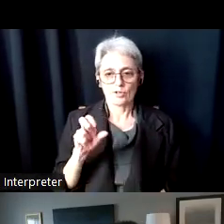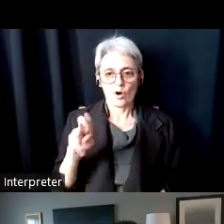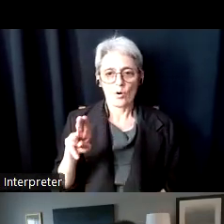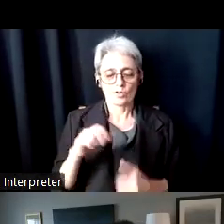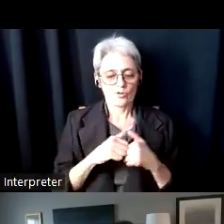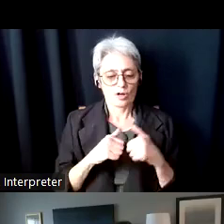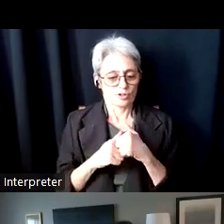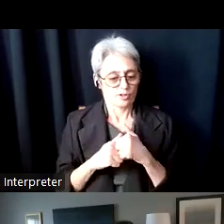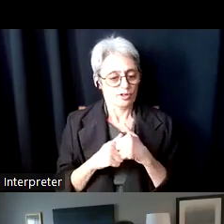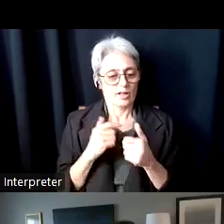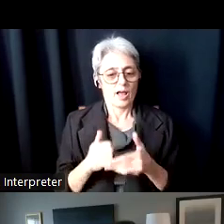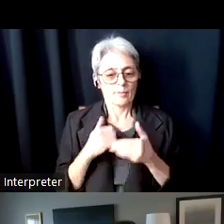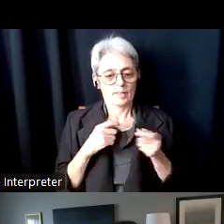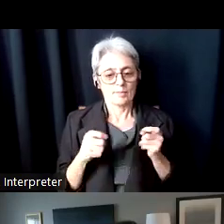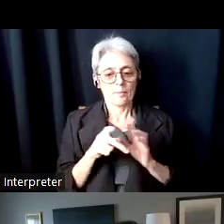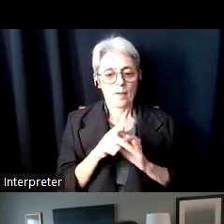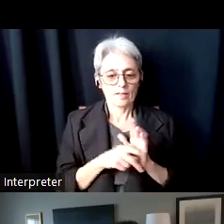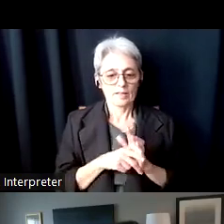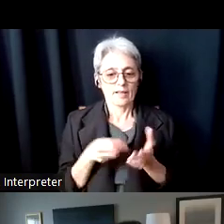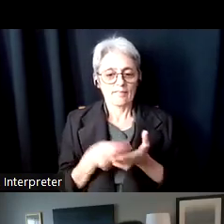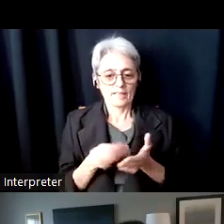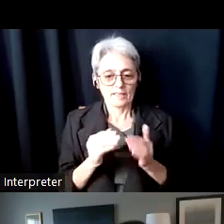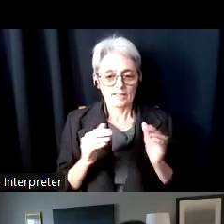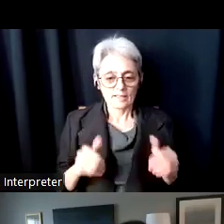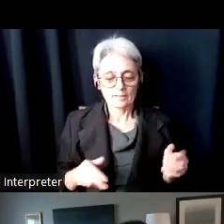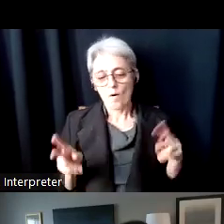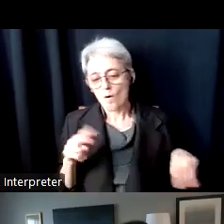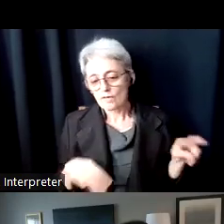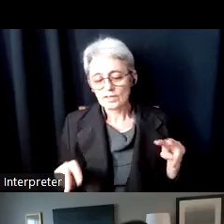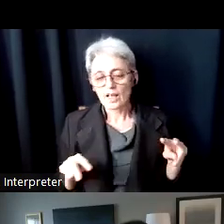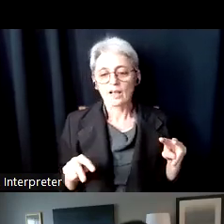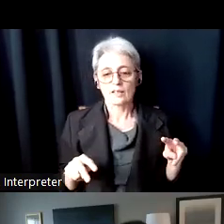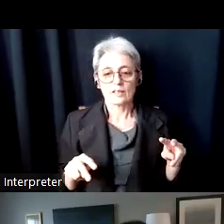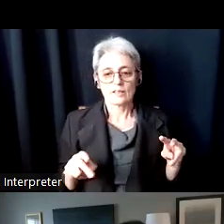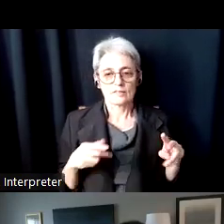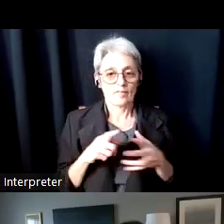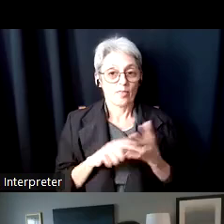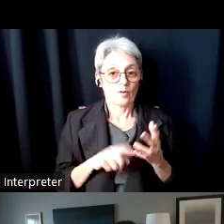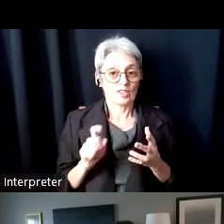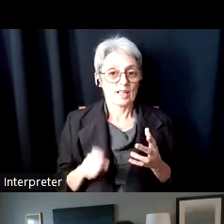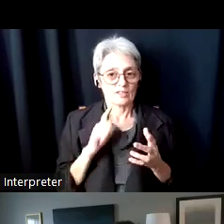fiscal systems, and the oversight functions needed for this very large program.